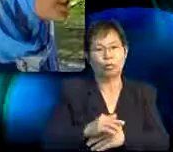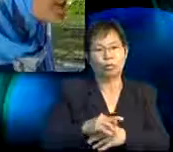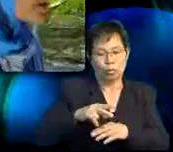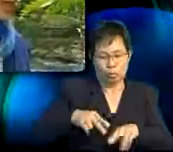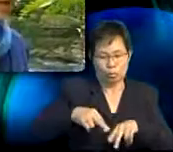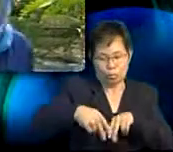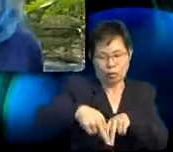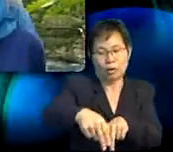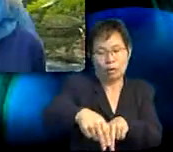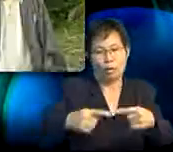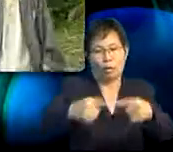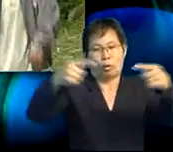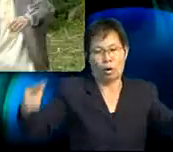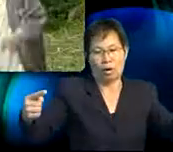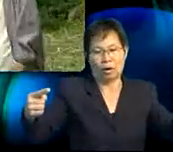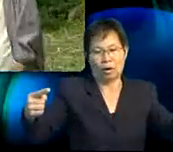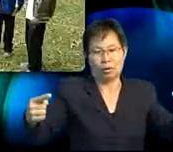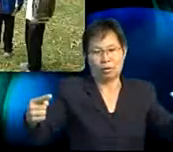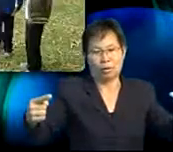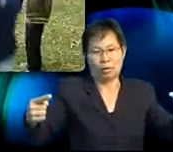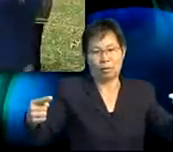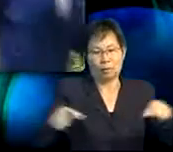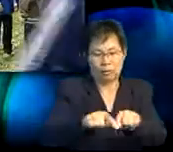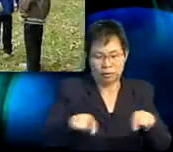opposite direction when the campsite is that way.